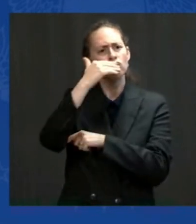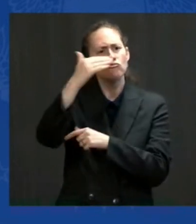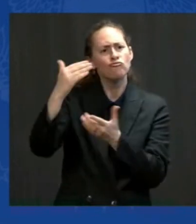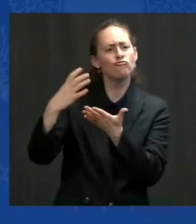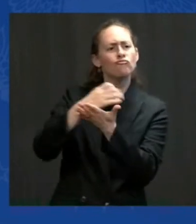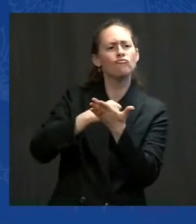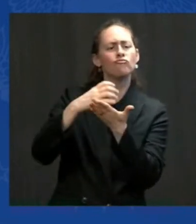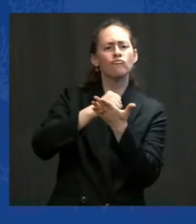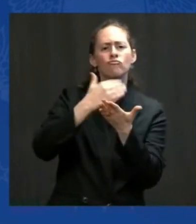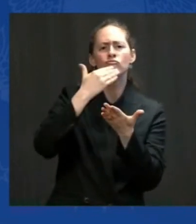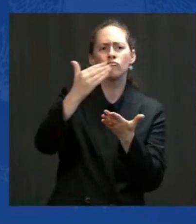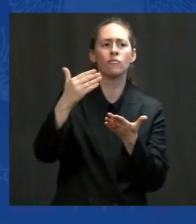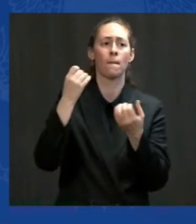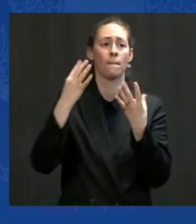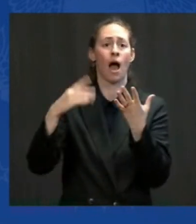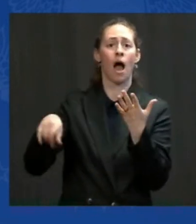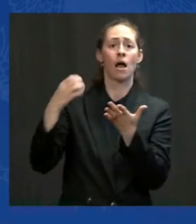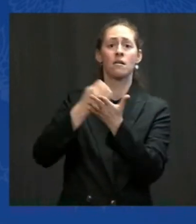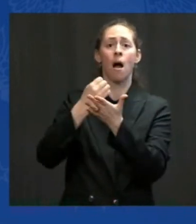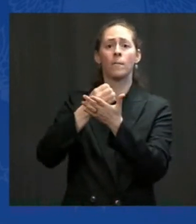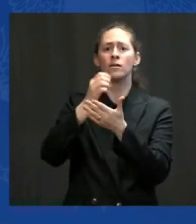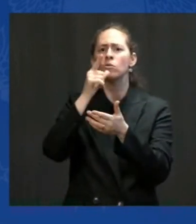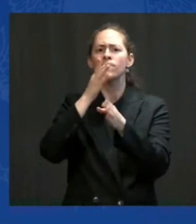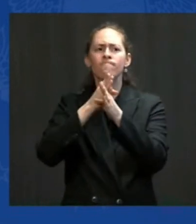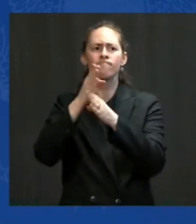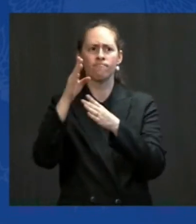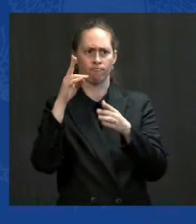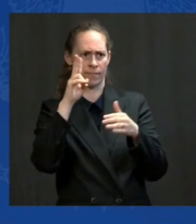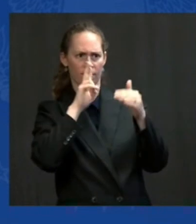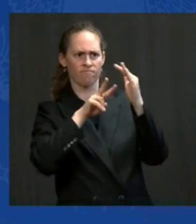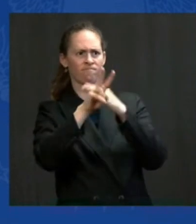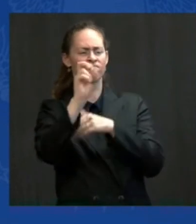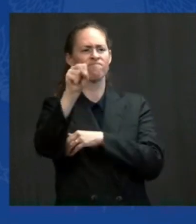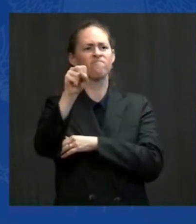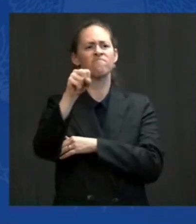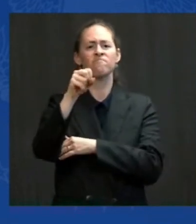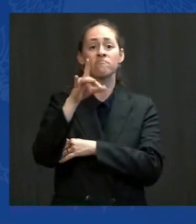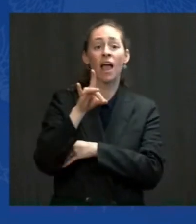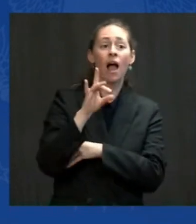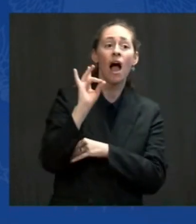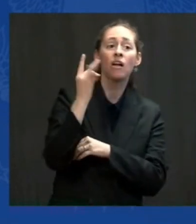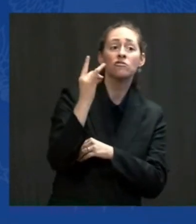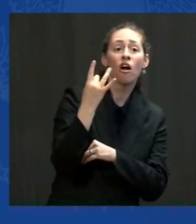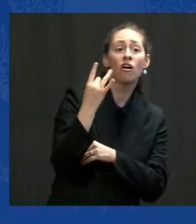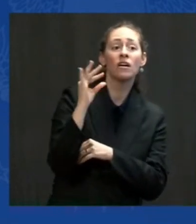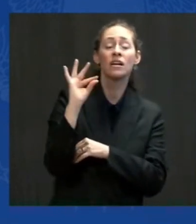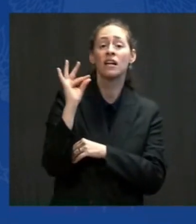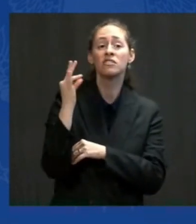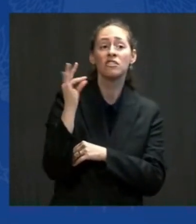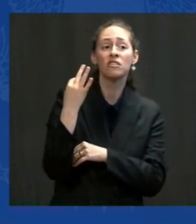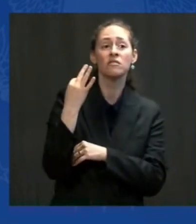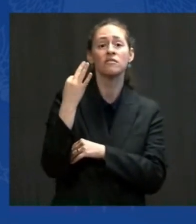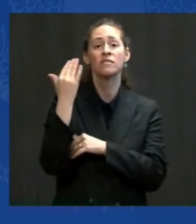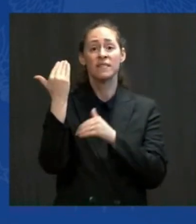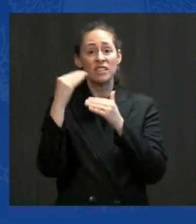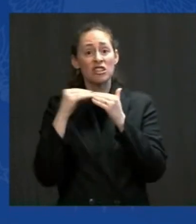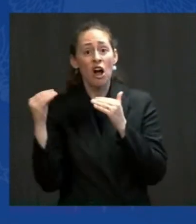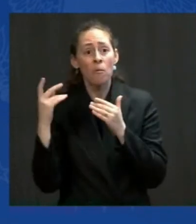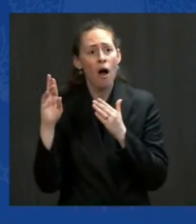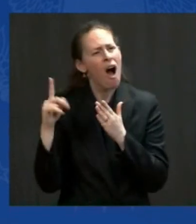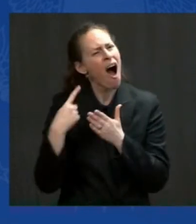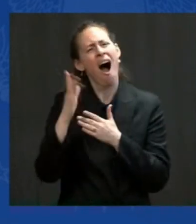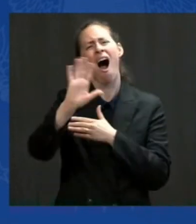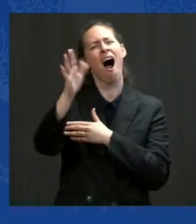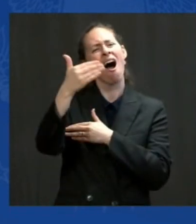jobs. Not $7, not $8, not $10, not even $15 an hour. Good, prevailing